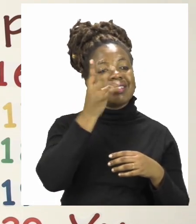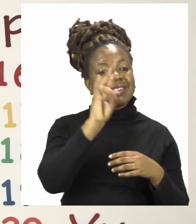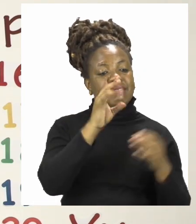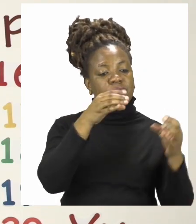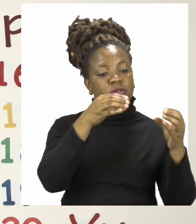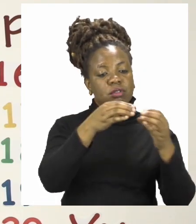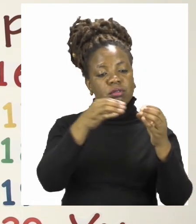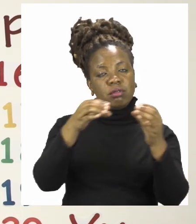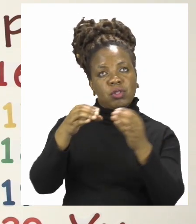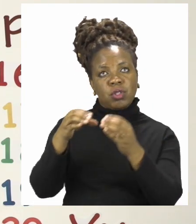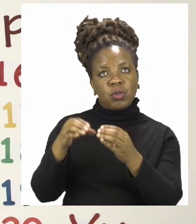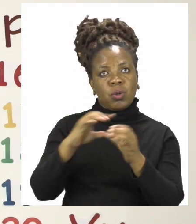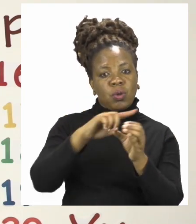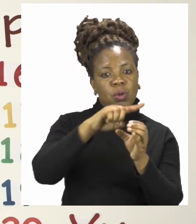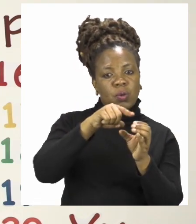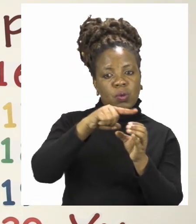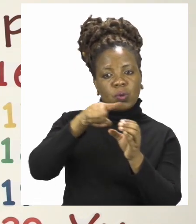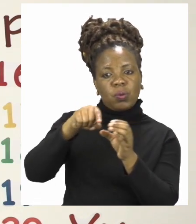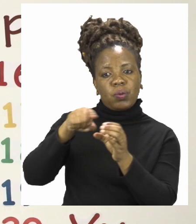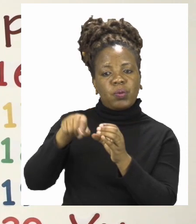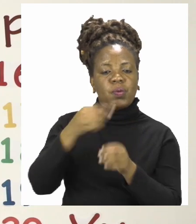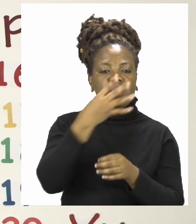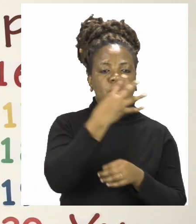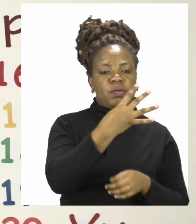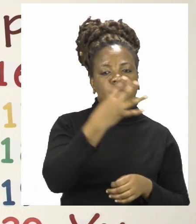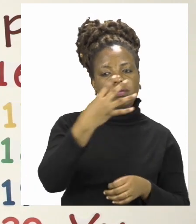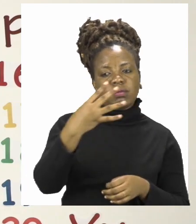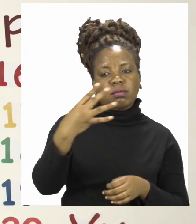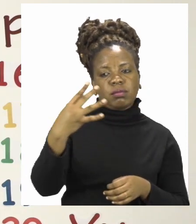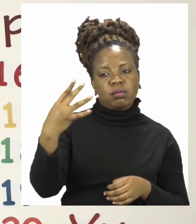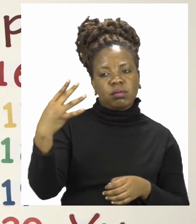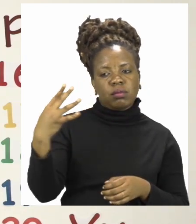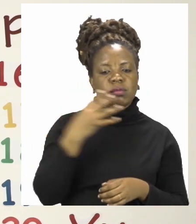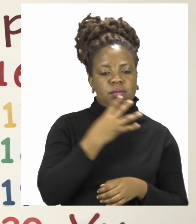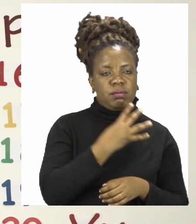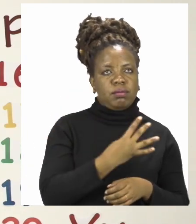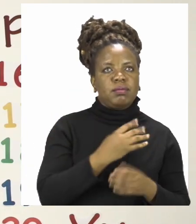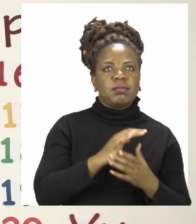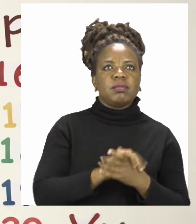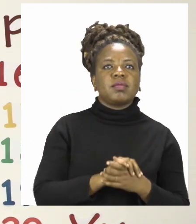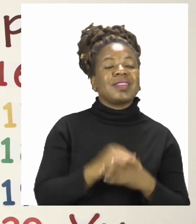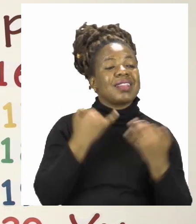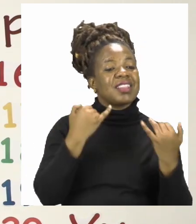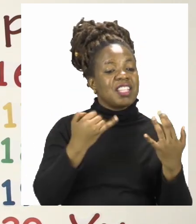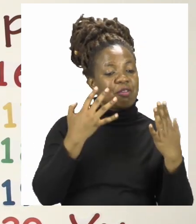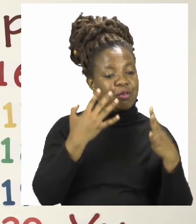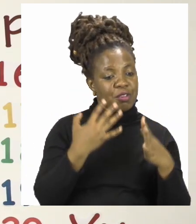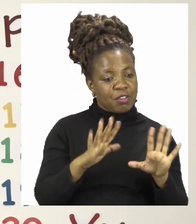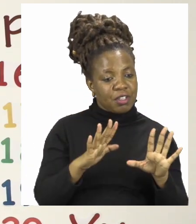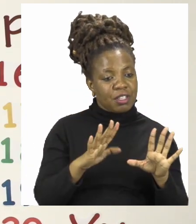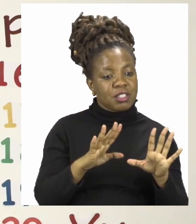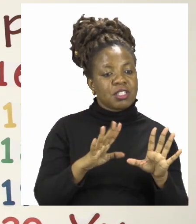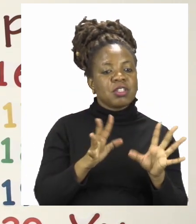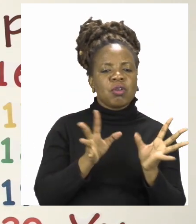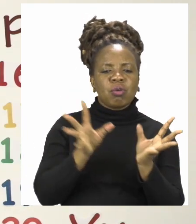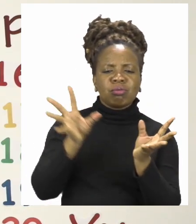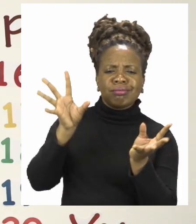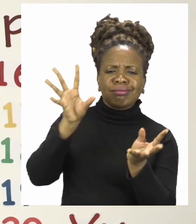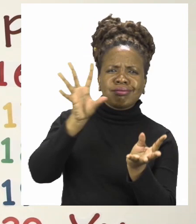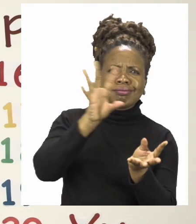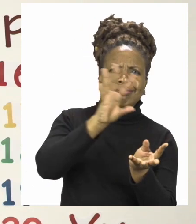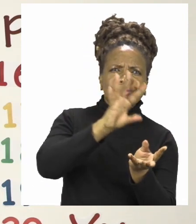set. Whew. We're not done yet though, boys and girls. Now we need to count how many are